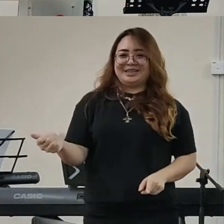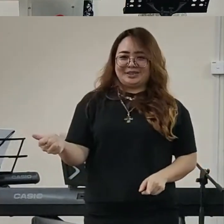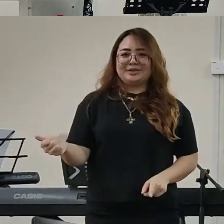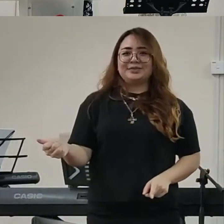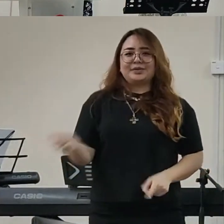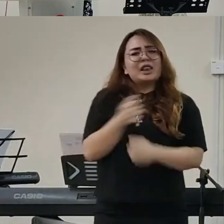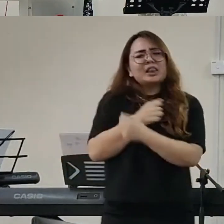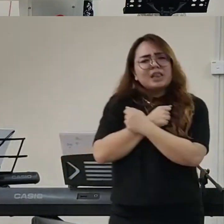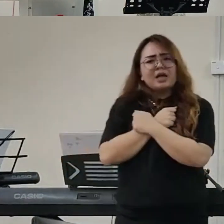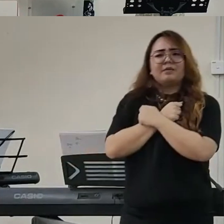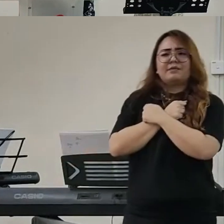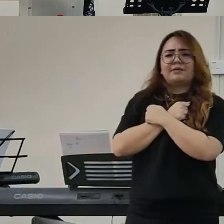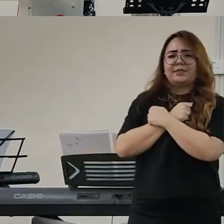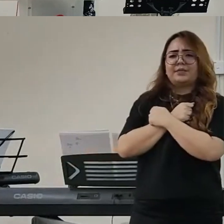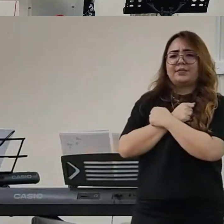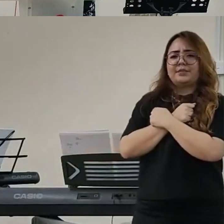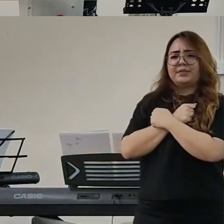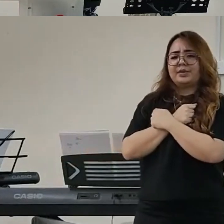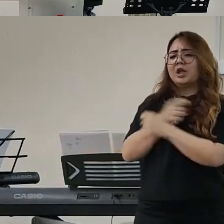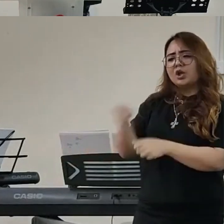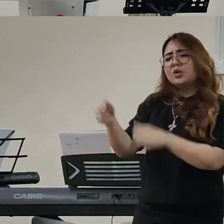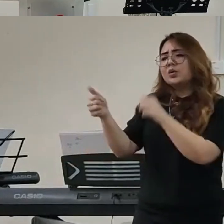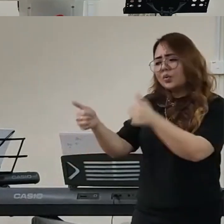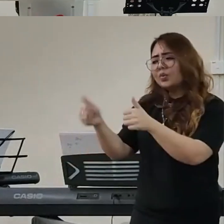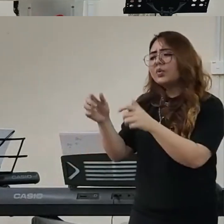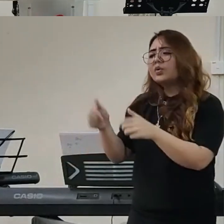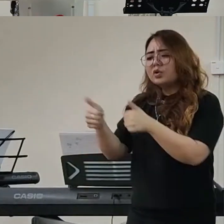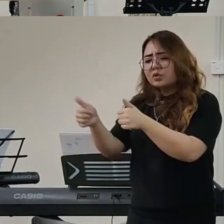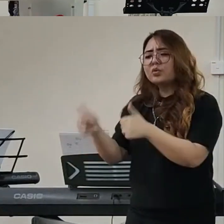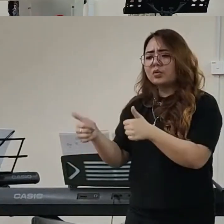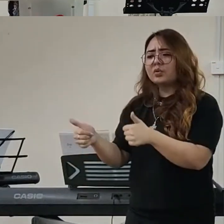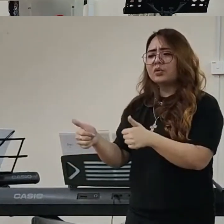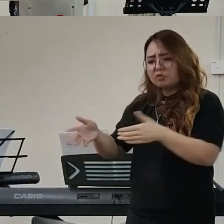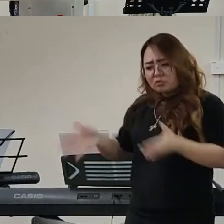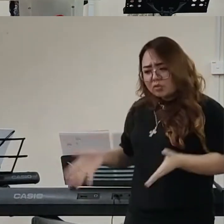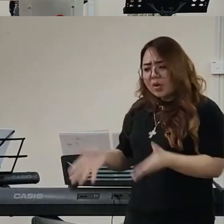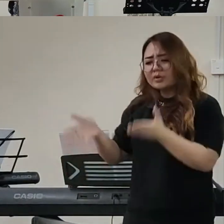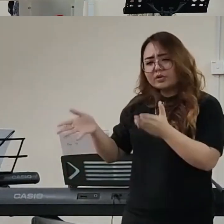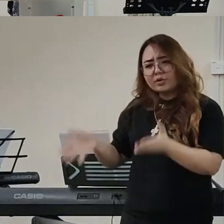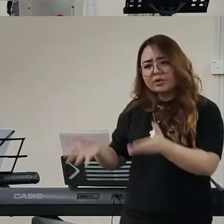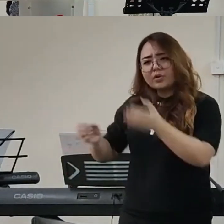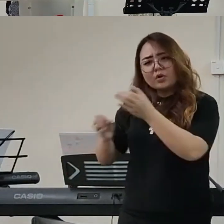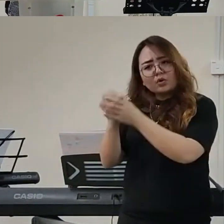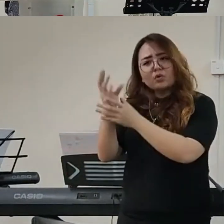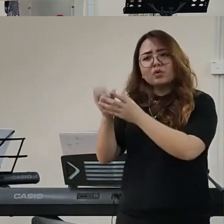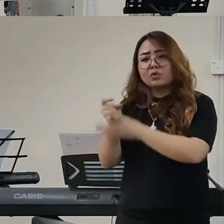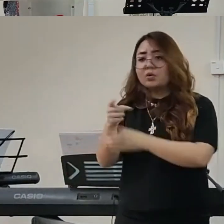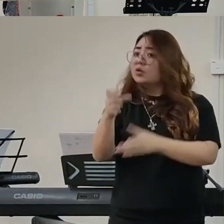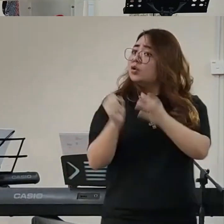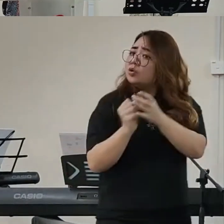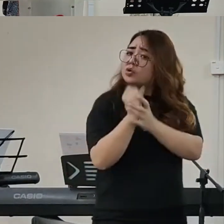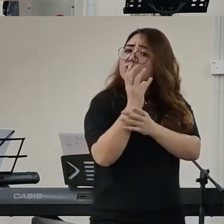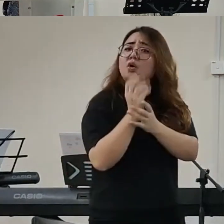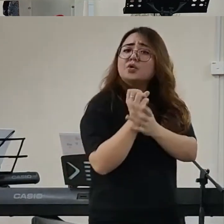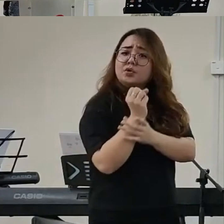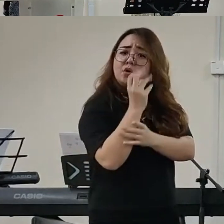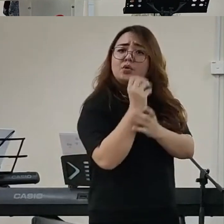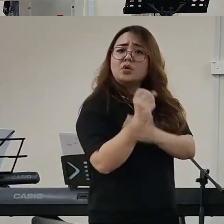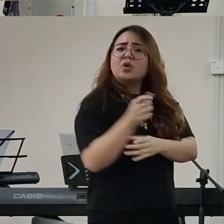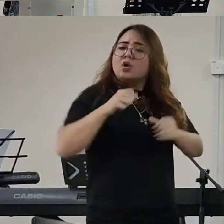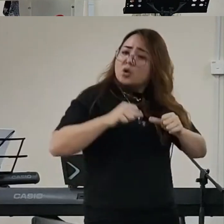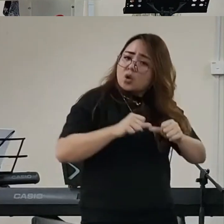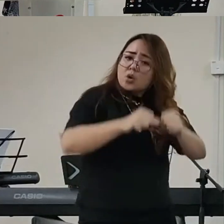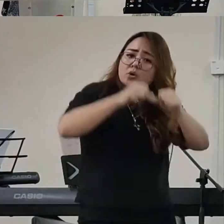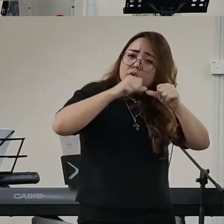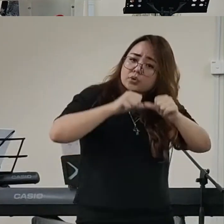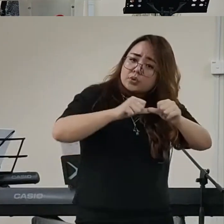your colleagues or your family members or your friends. And you need to make sure that you are feeding the sheep. It's the first thing.